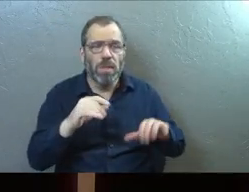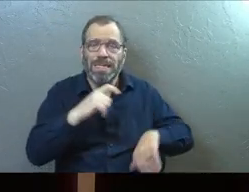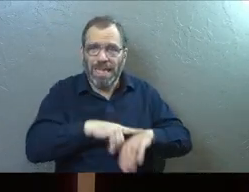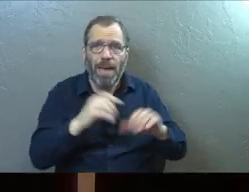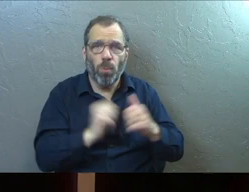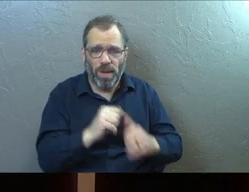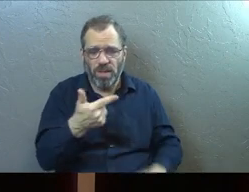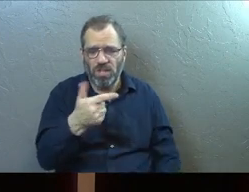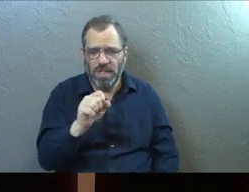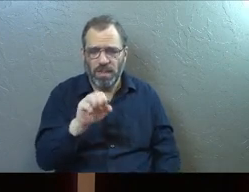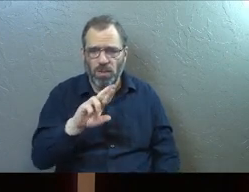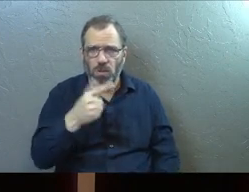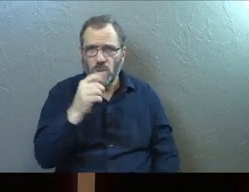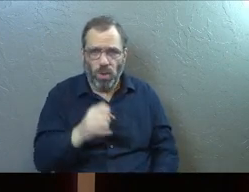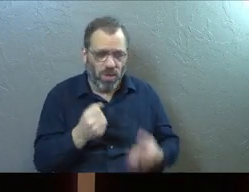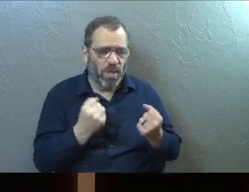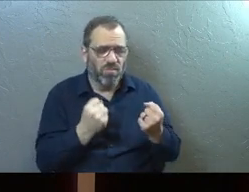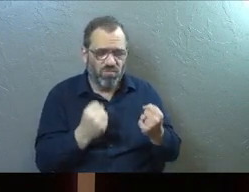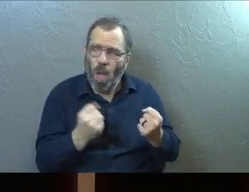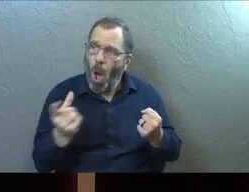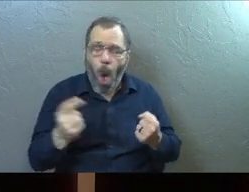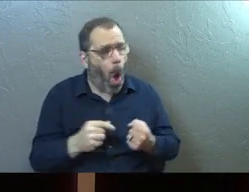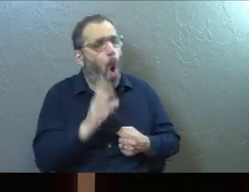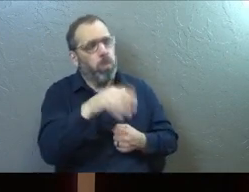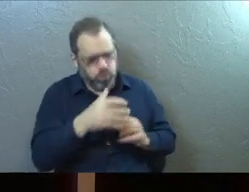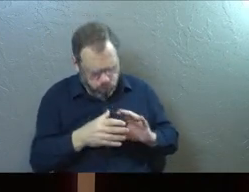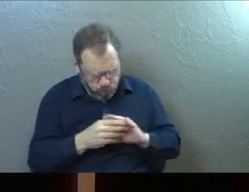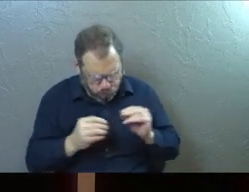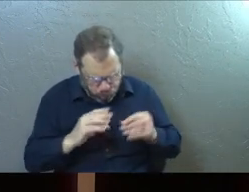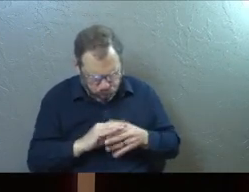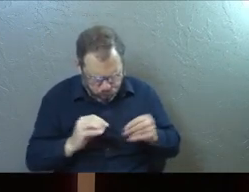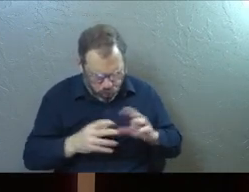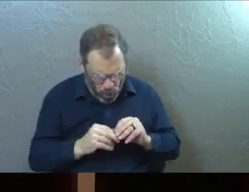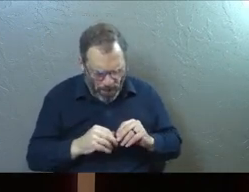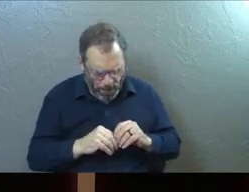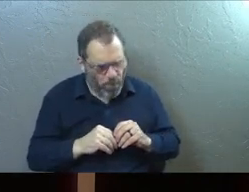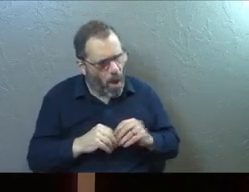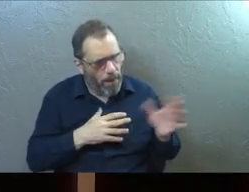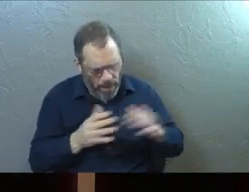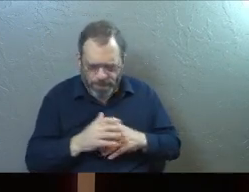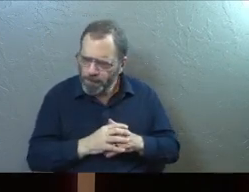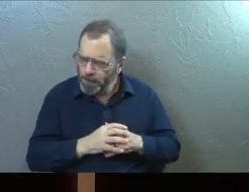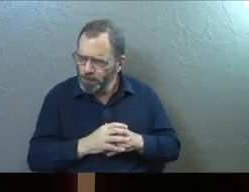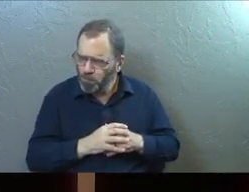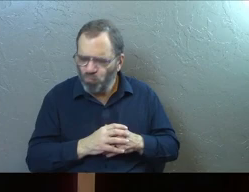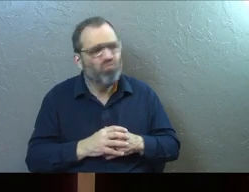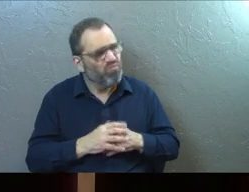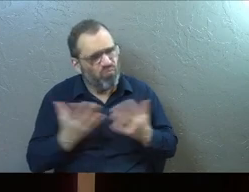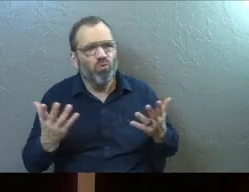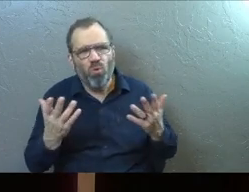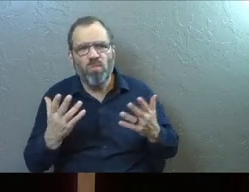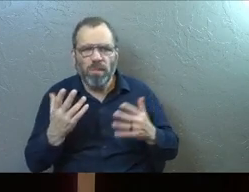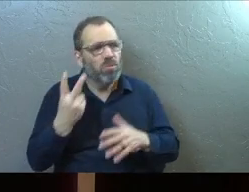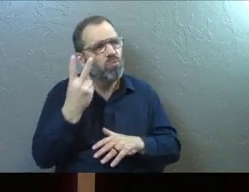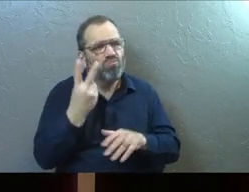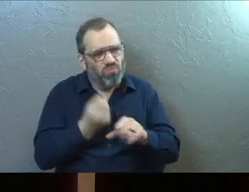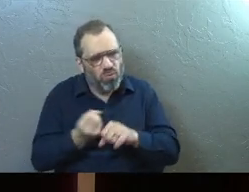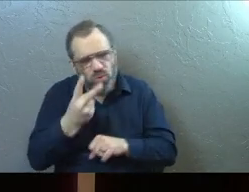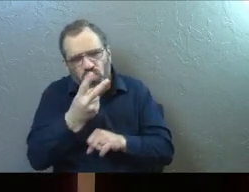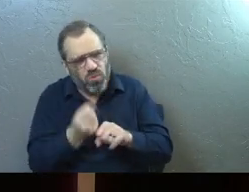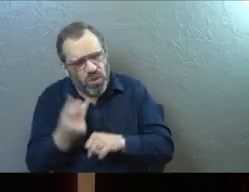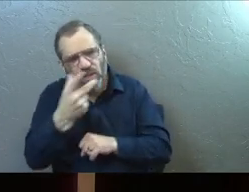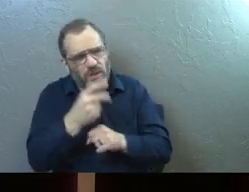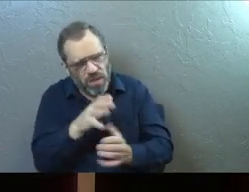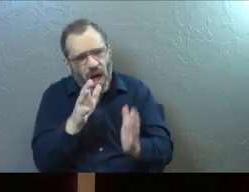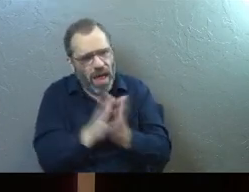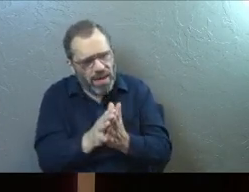him, it just feels so good. And so I start to tell him the plan. I'm like, okay, so the plan is probably, you know, 2 to 3 years or so, I'll propose